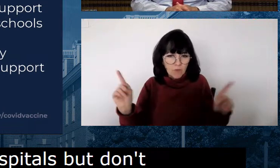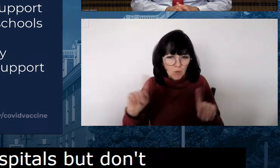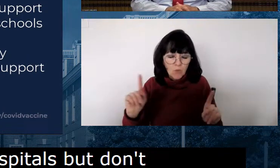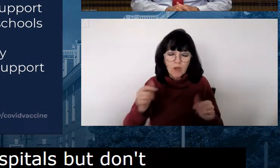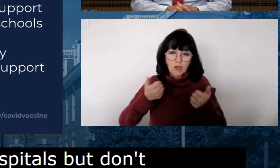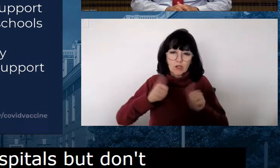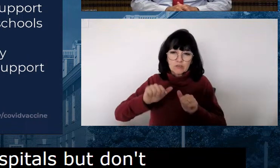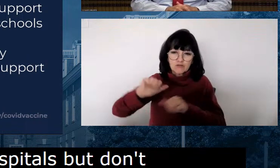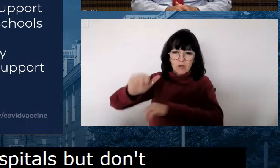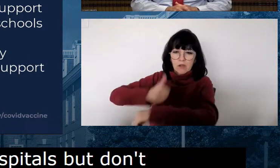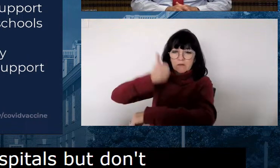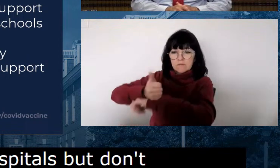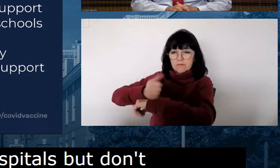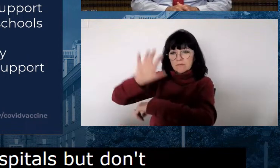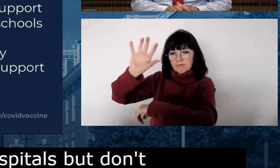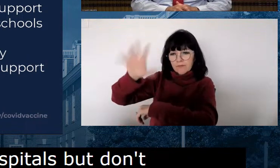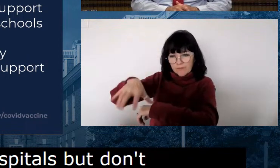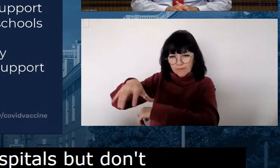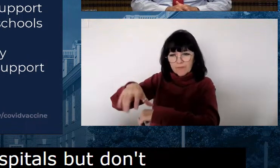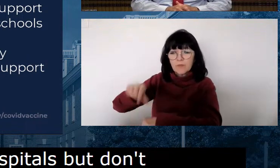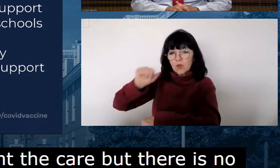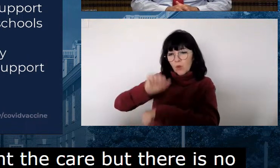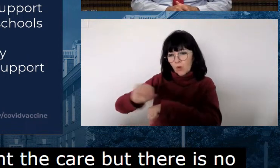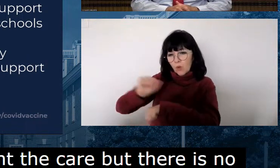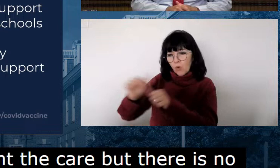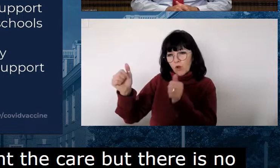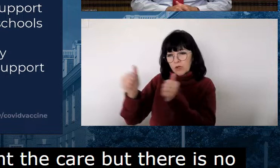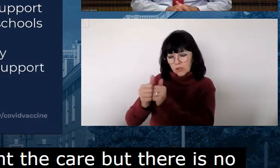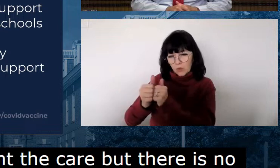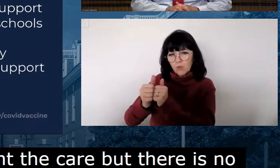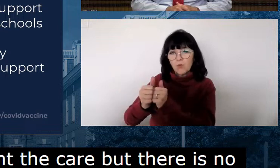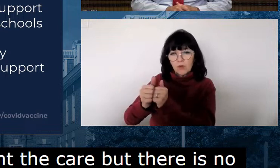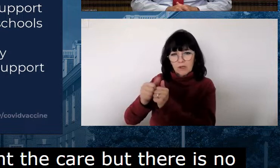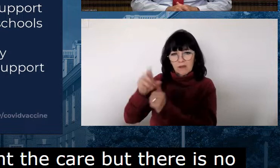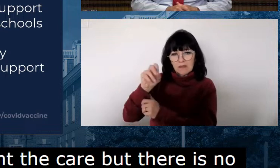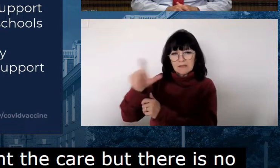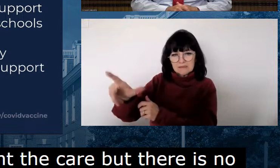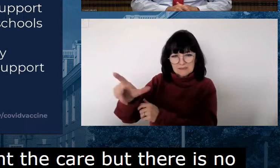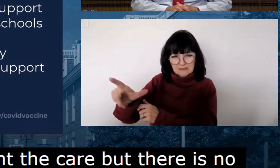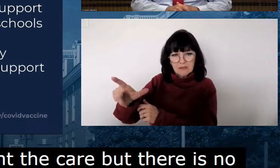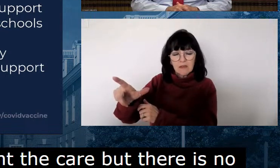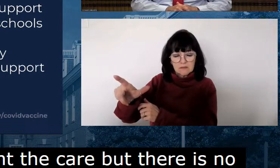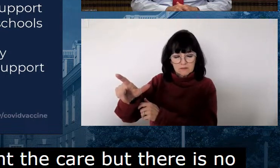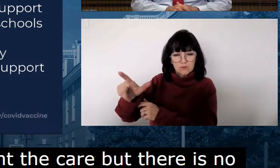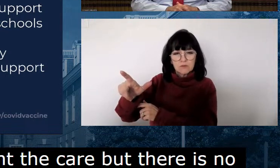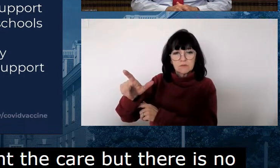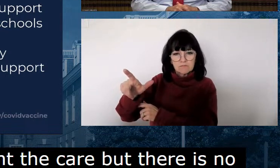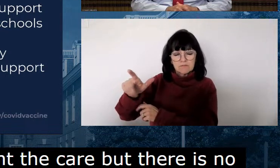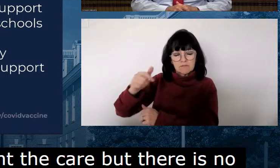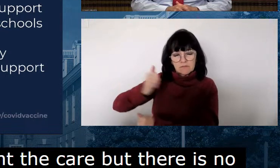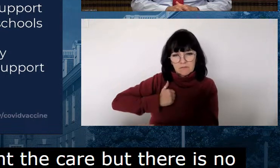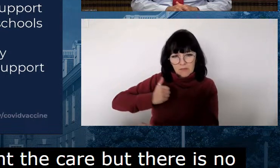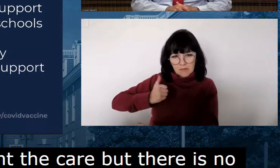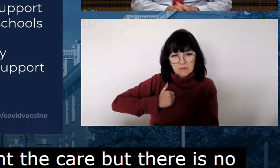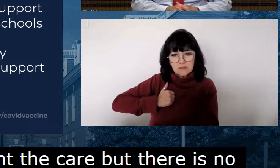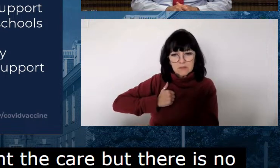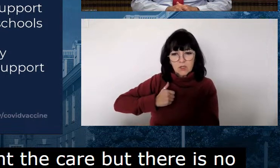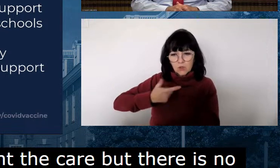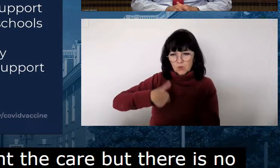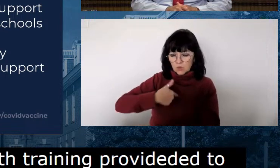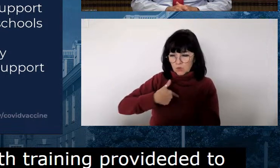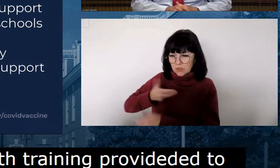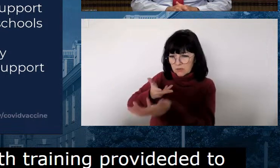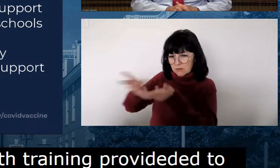site, working with training provided to the Delaware Army and Air National Guard to do that, something that we're working hard on. It's